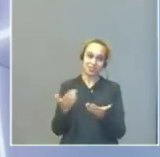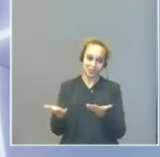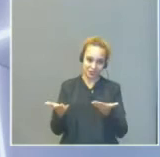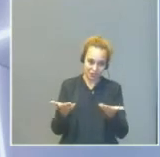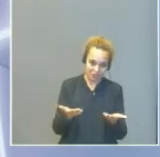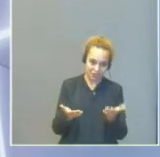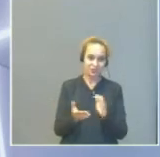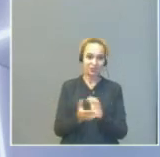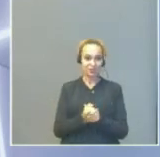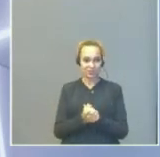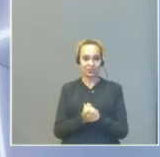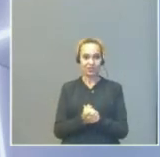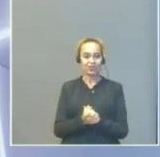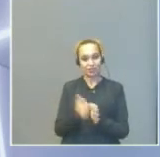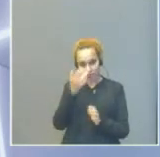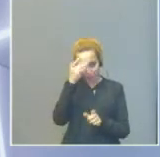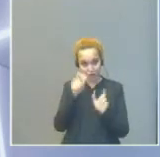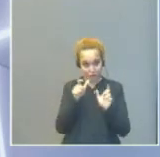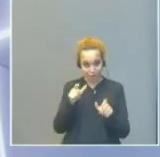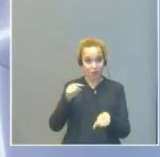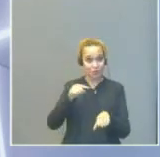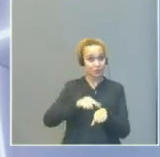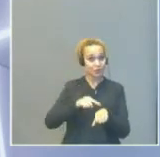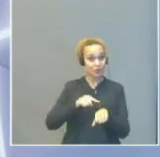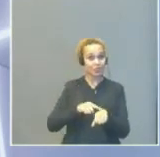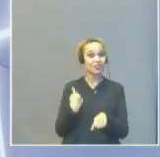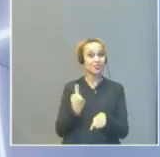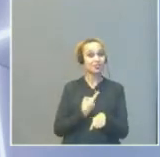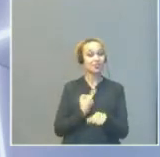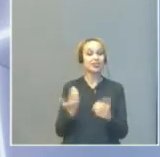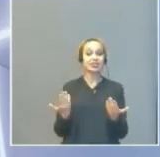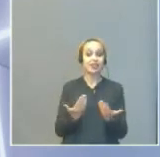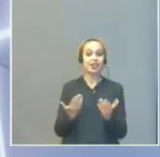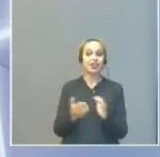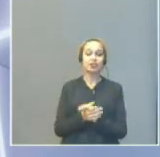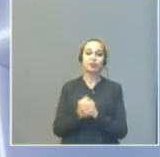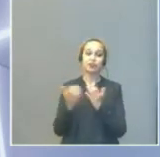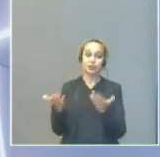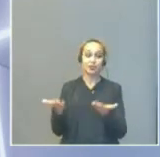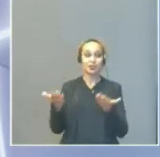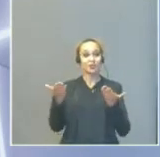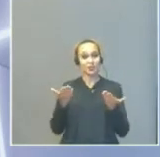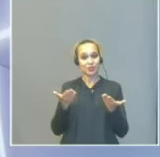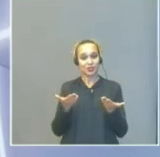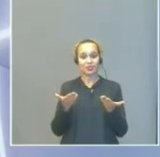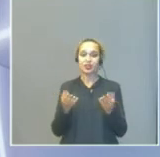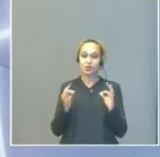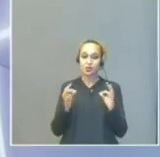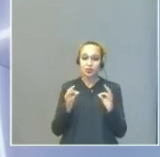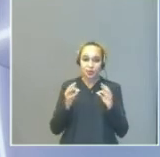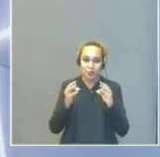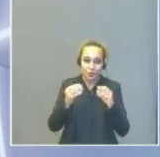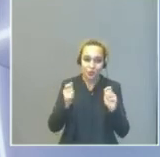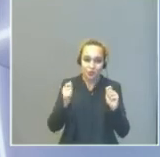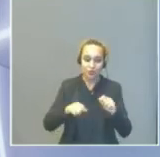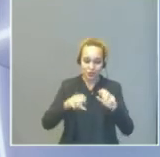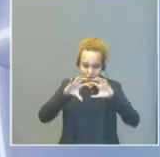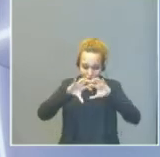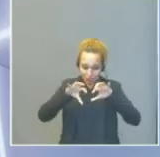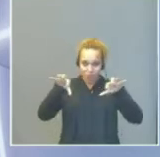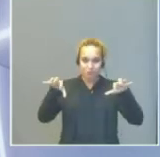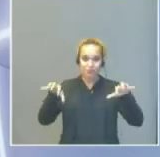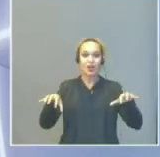time. This is the invitation of explosions and eruptions. This is the invitation of